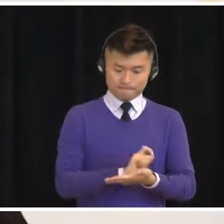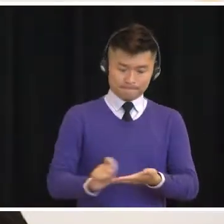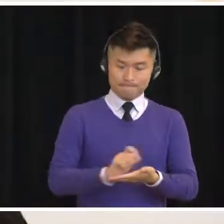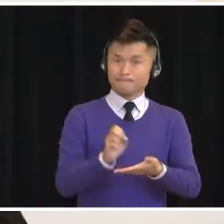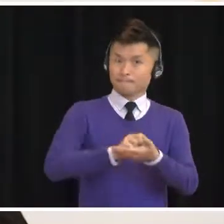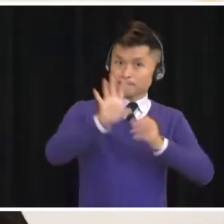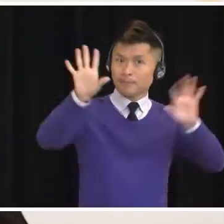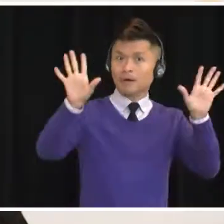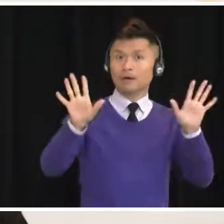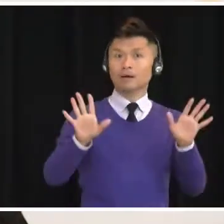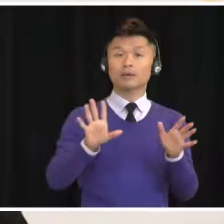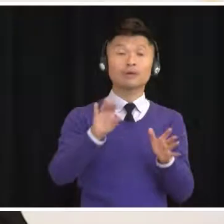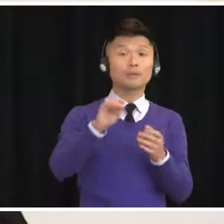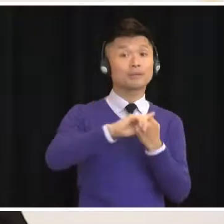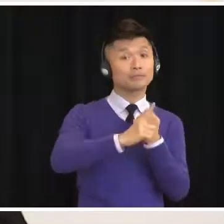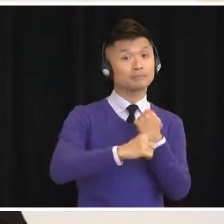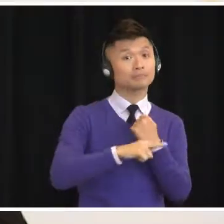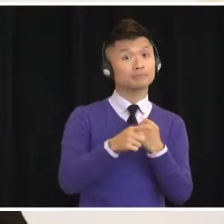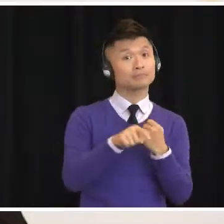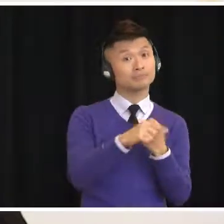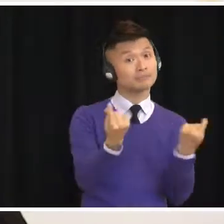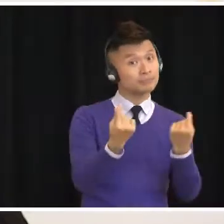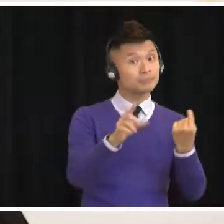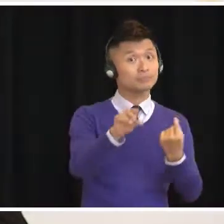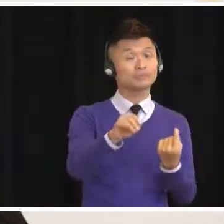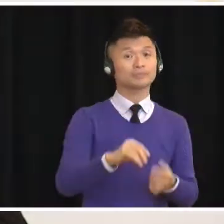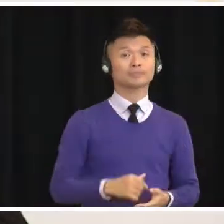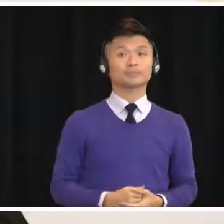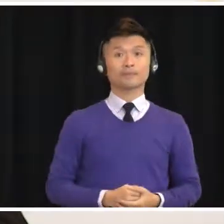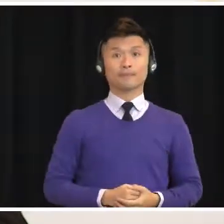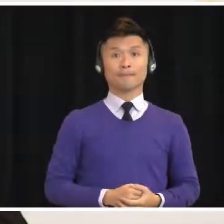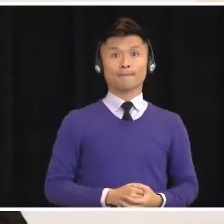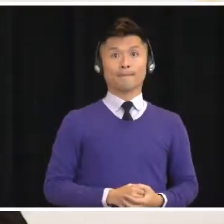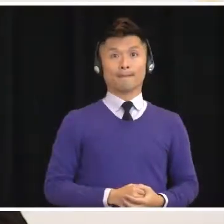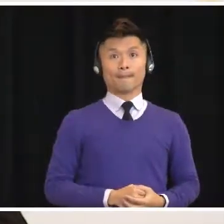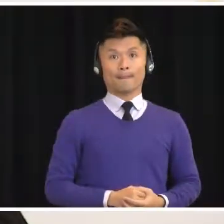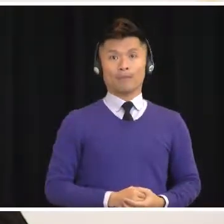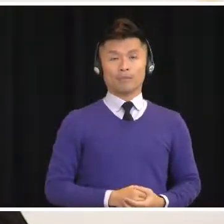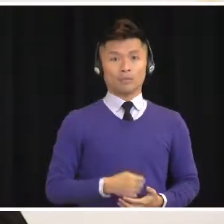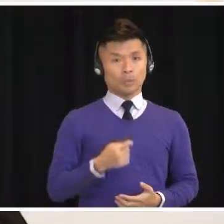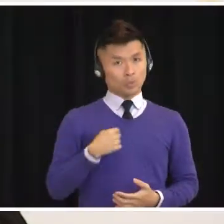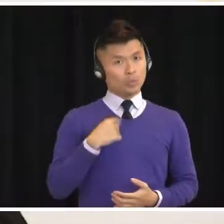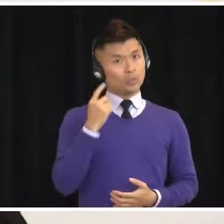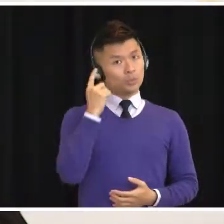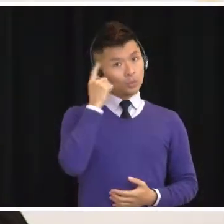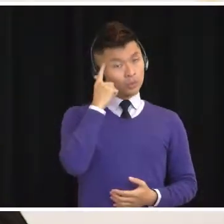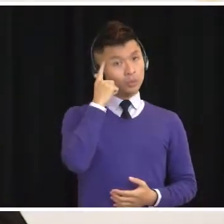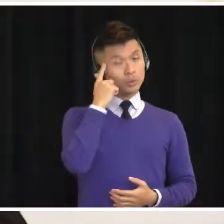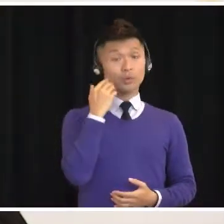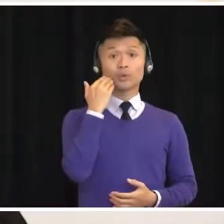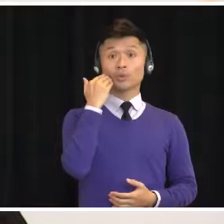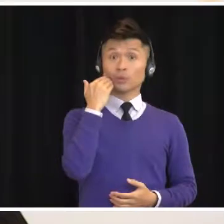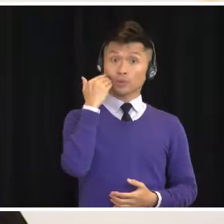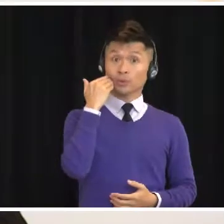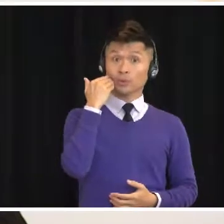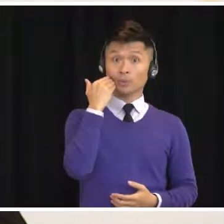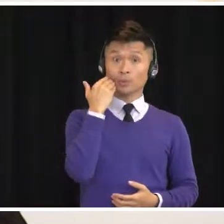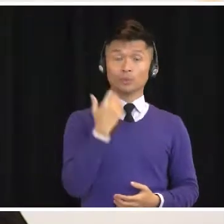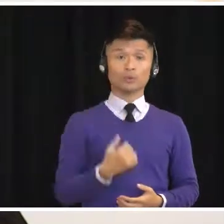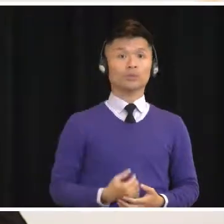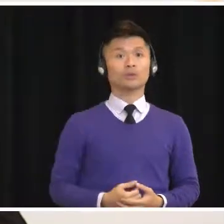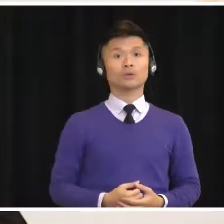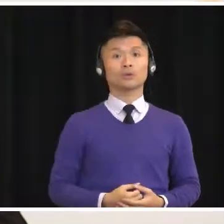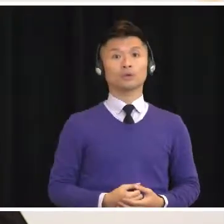Is it, in my opinion, I found that if a child is between the age of 18 and